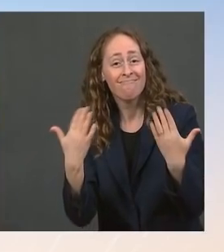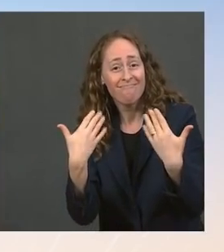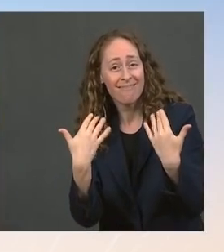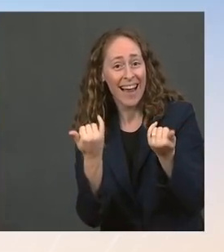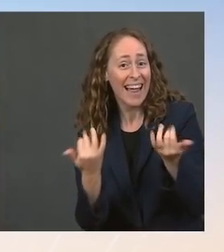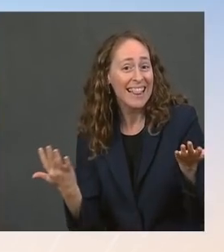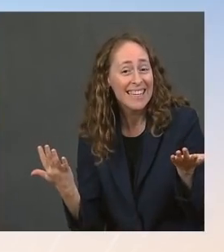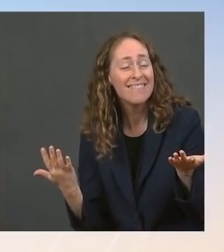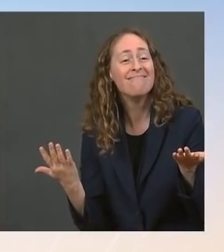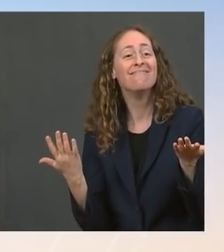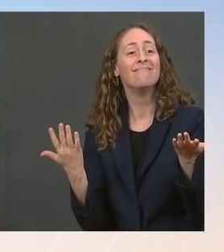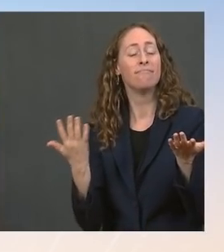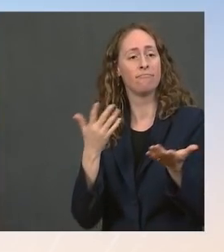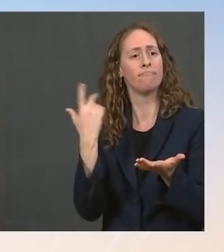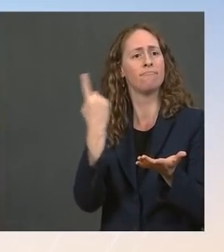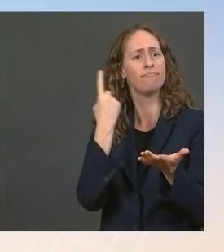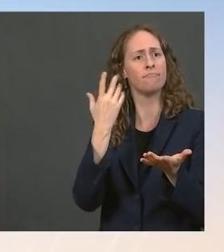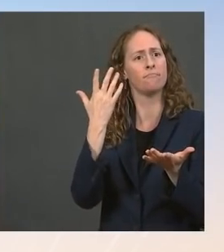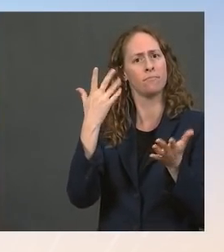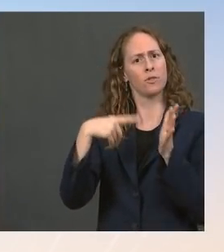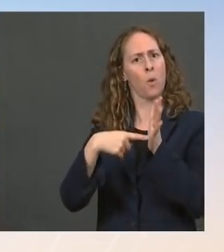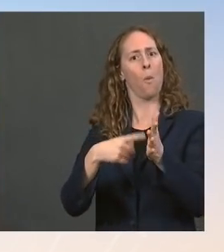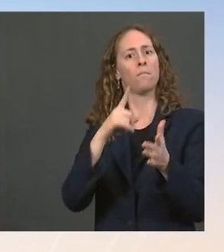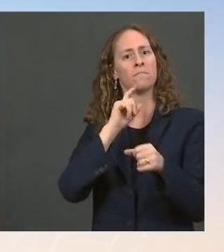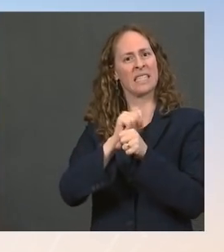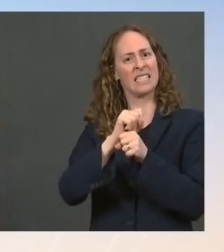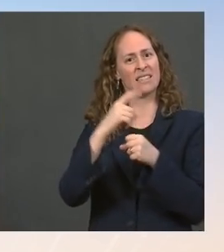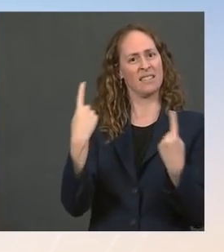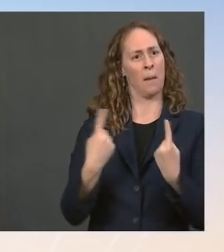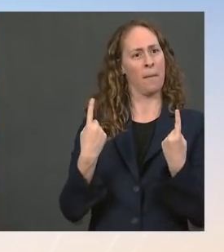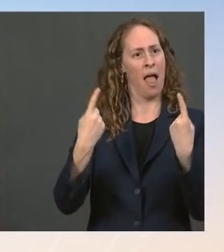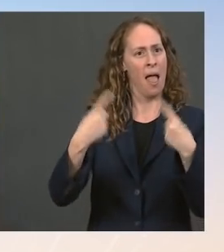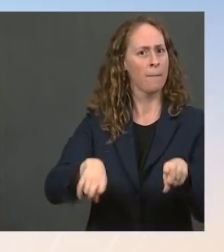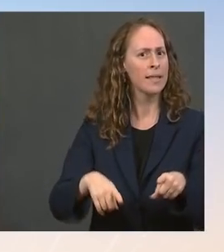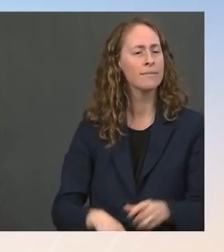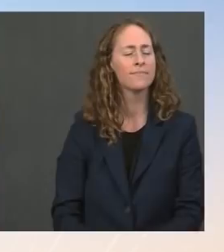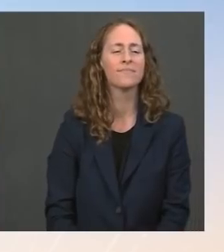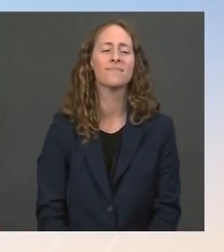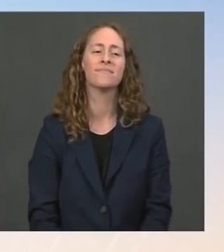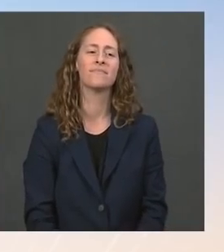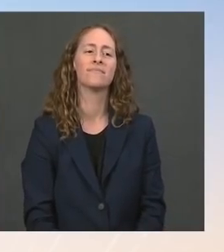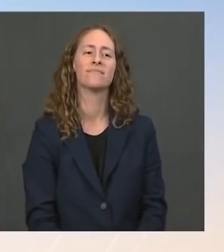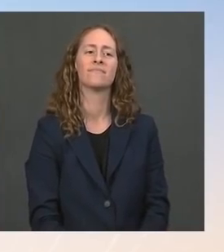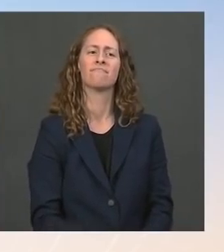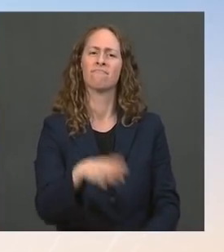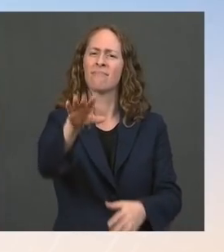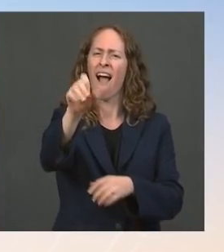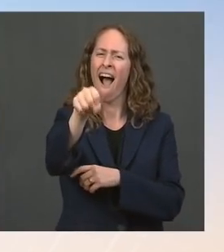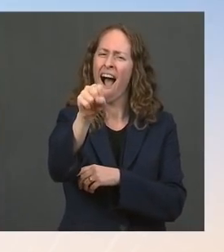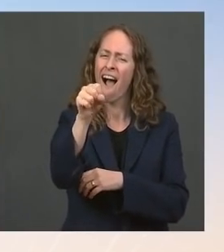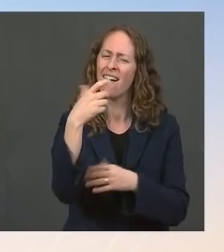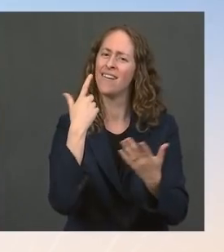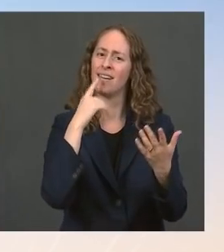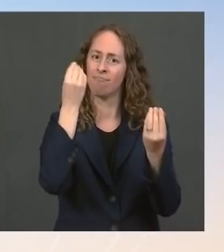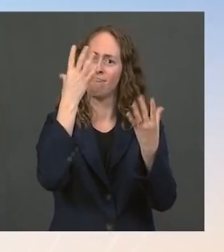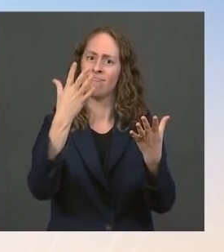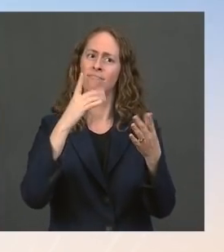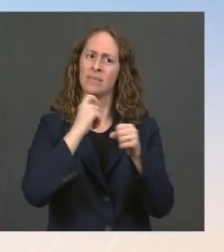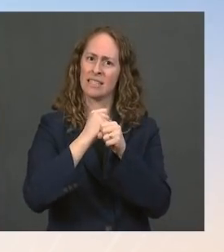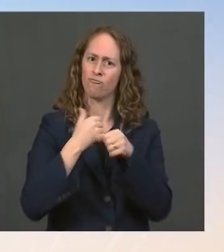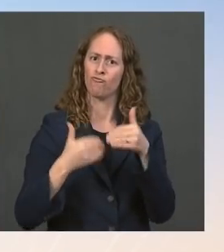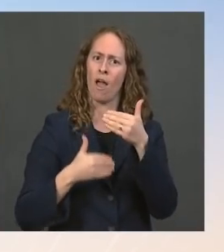that shows that this is progress? Well, first, Josh, we certainly think it's progress, and it builds on the president's meetings he